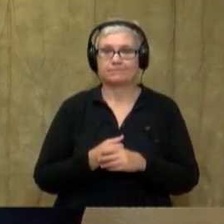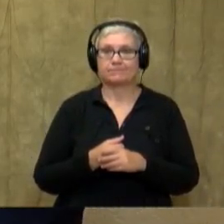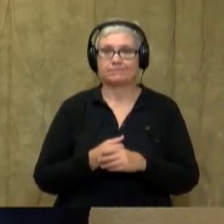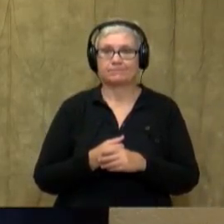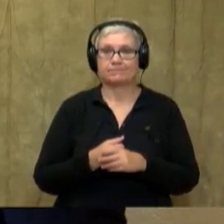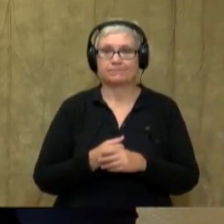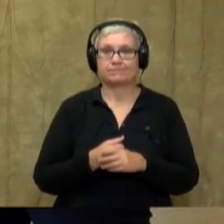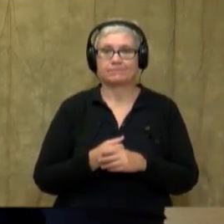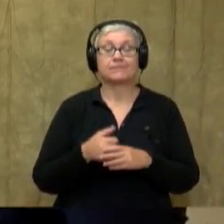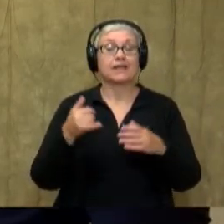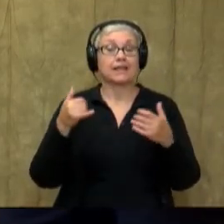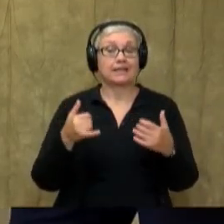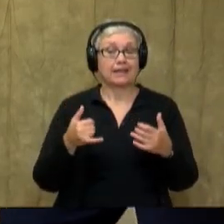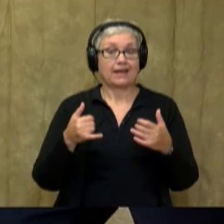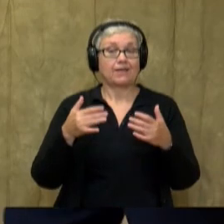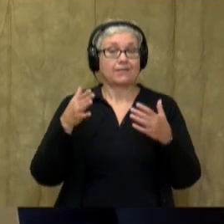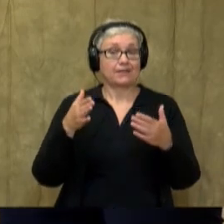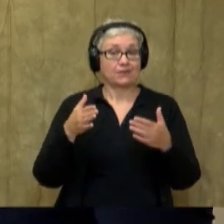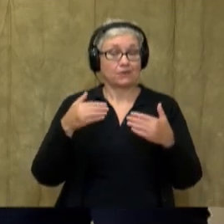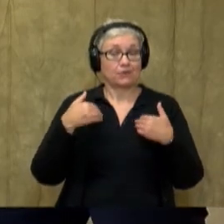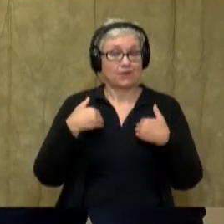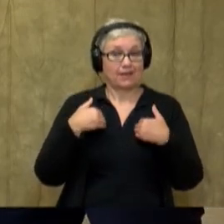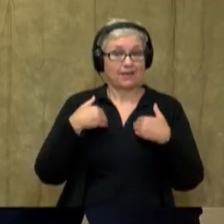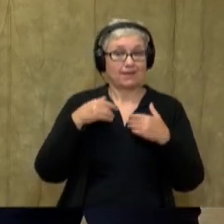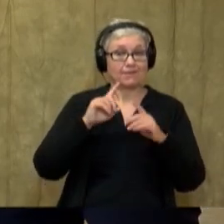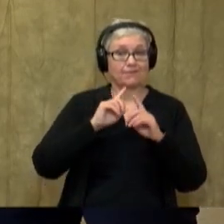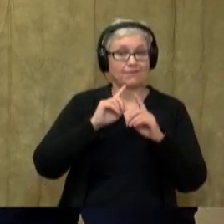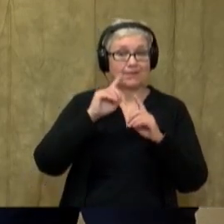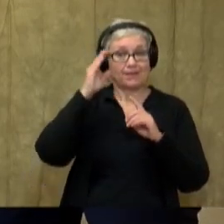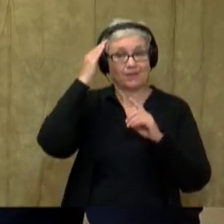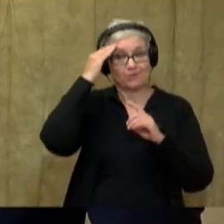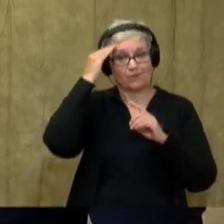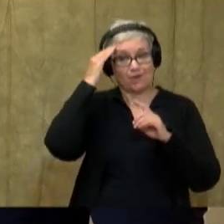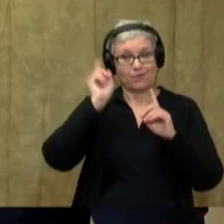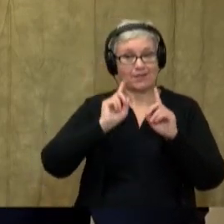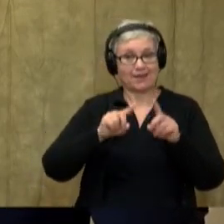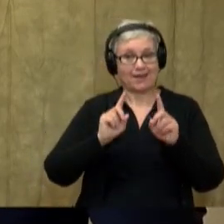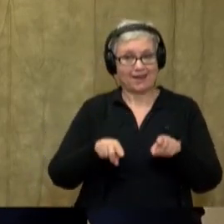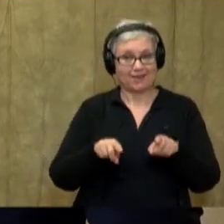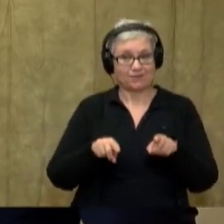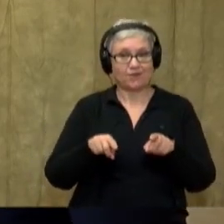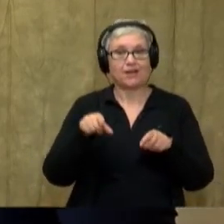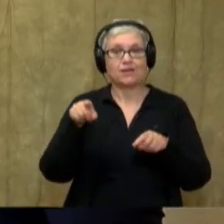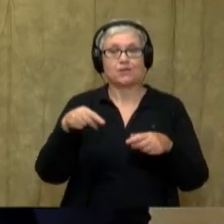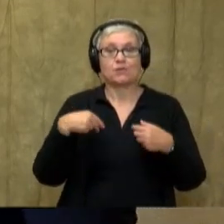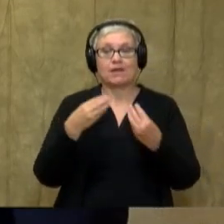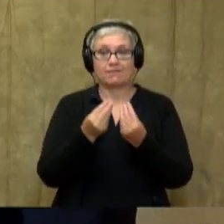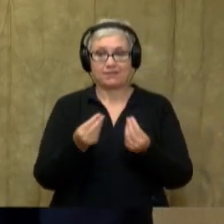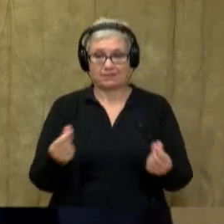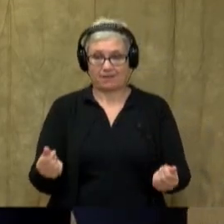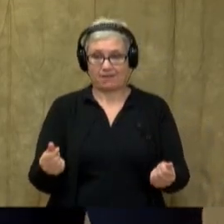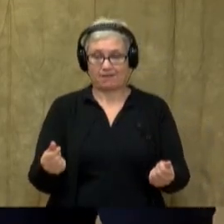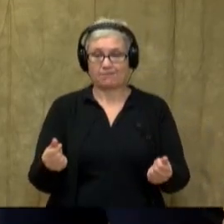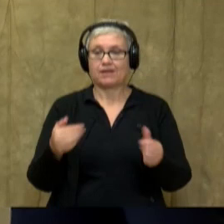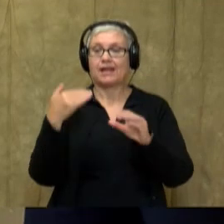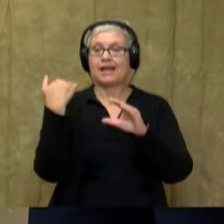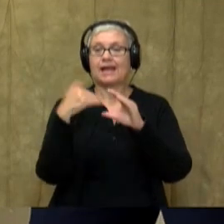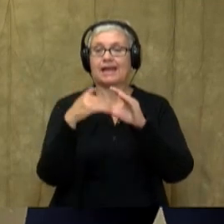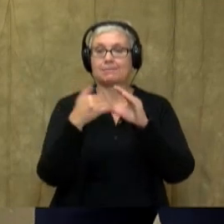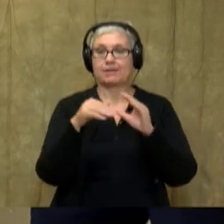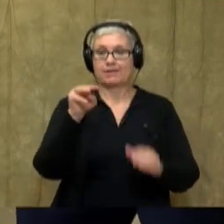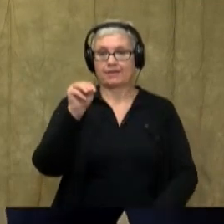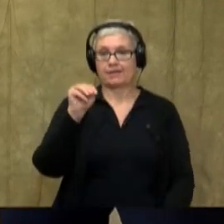now that you've had a chance to record all of this and think about the answer, once you have it solved, you're going to email your response